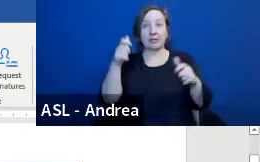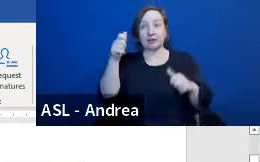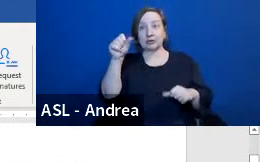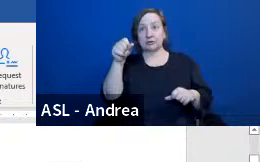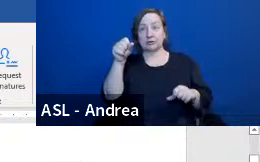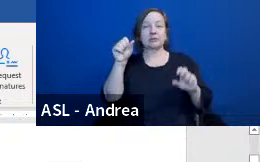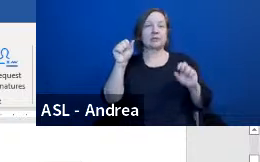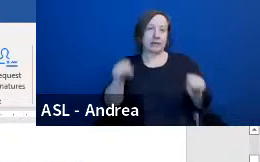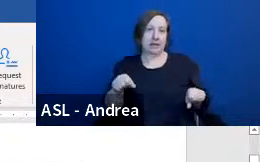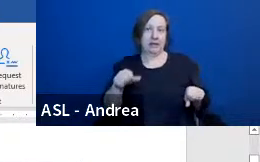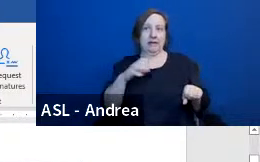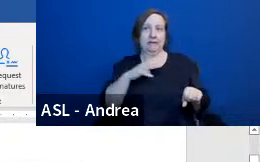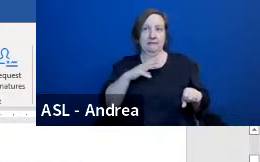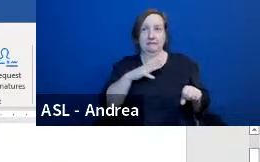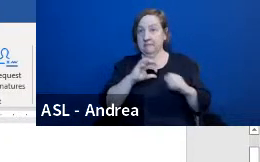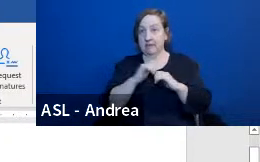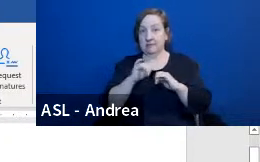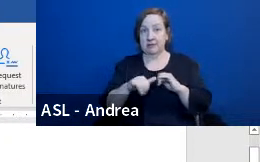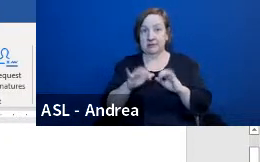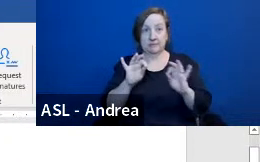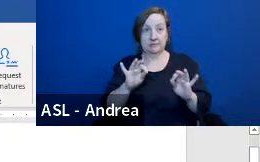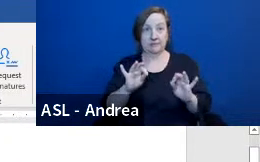How's that?